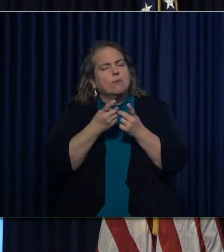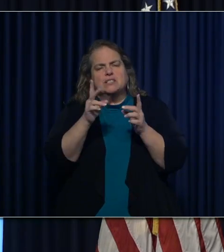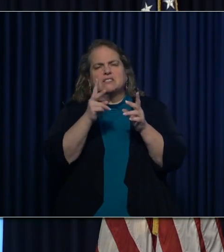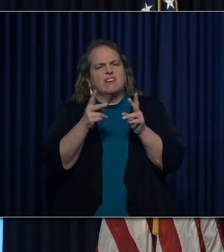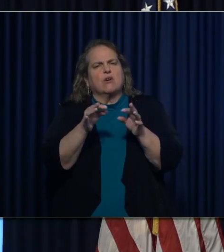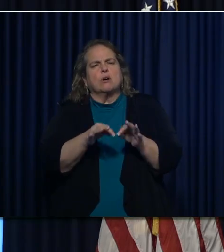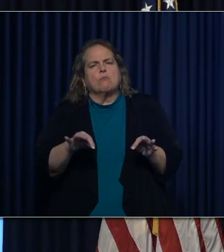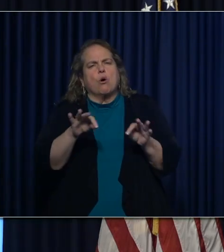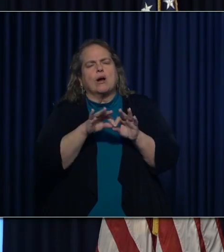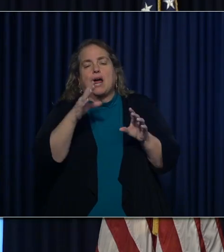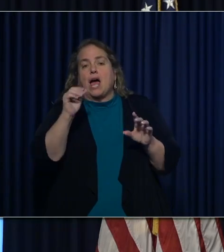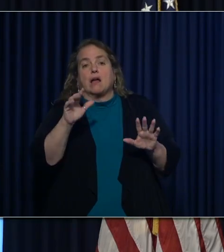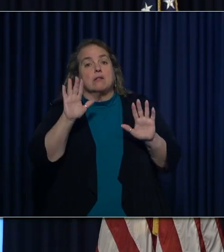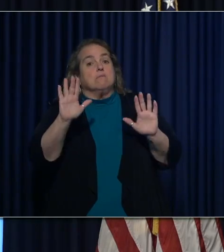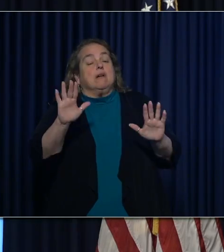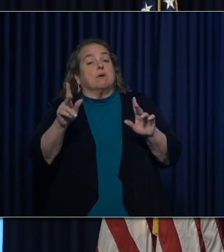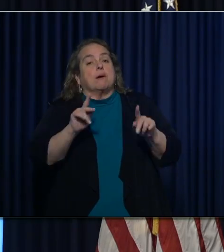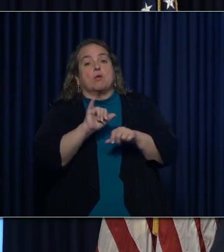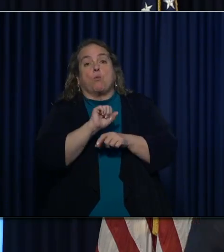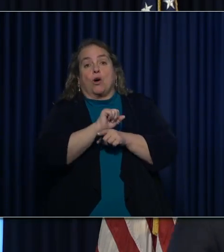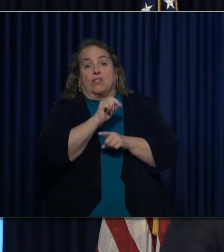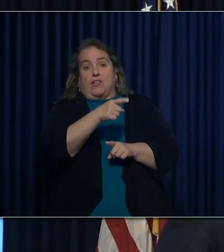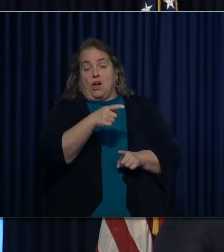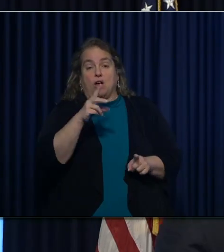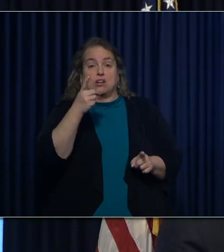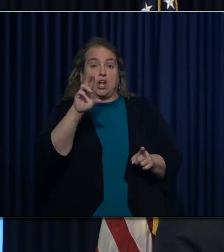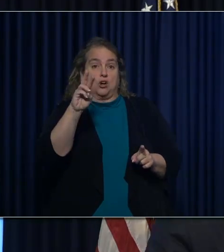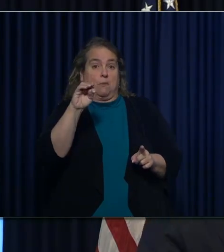who work there, and Dr. Miller is one of the best.